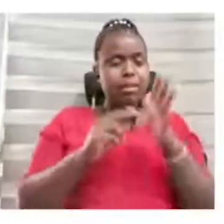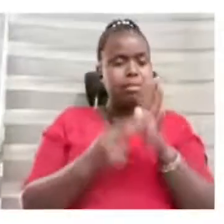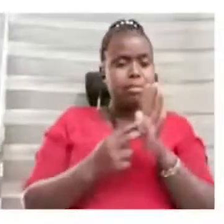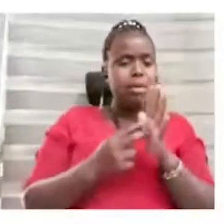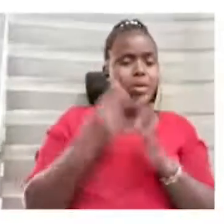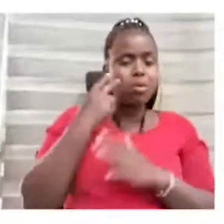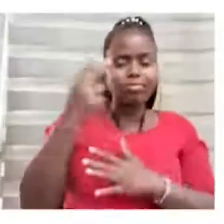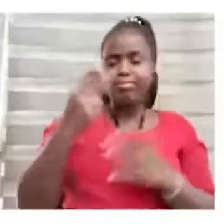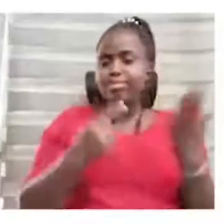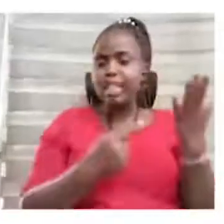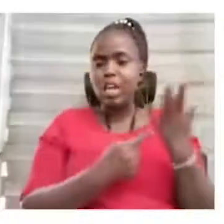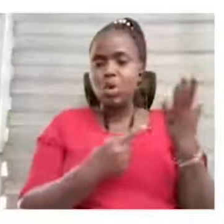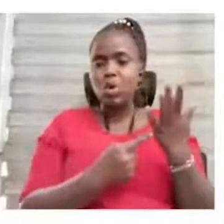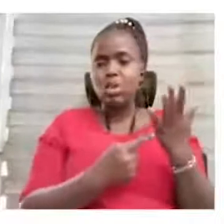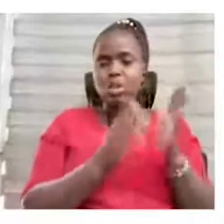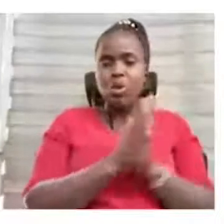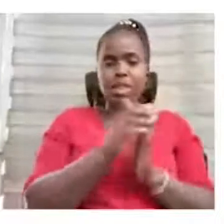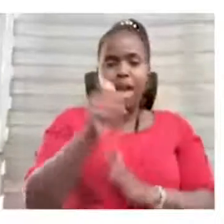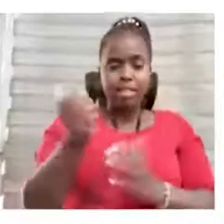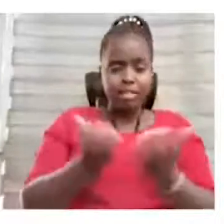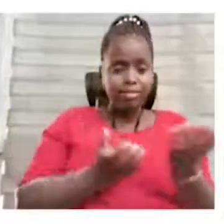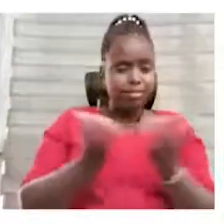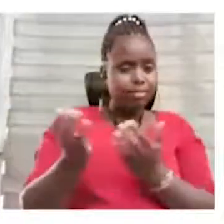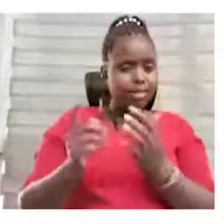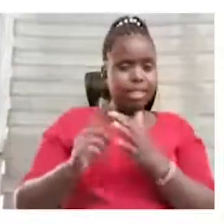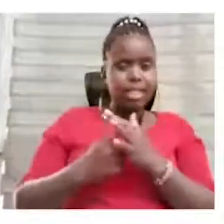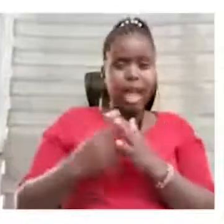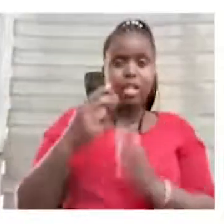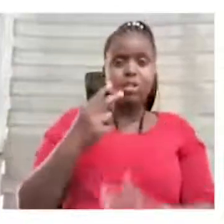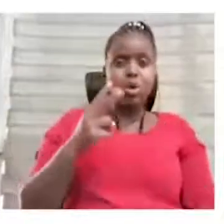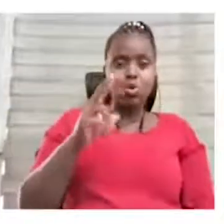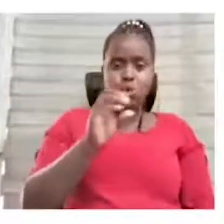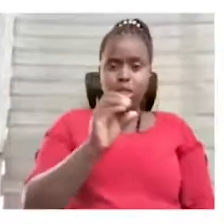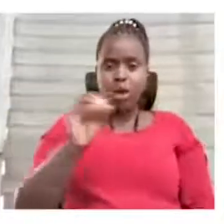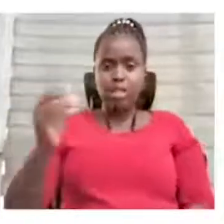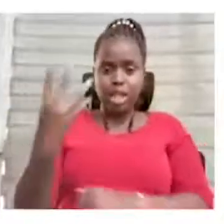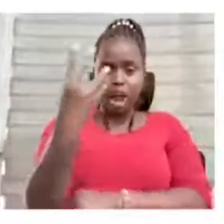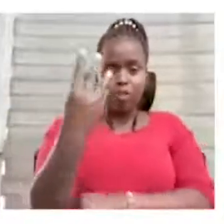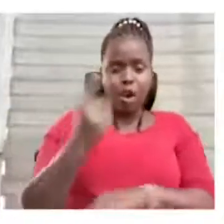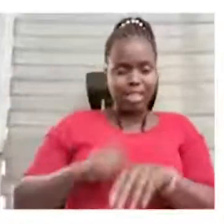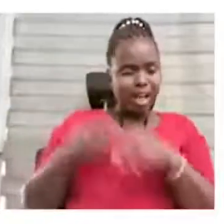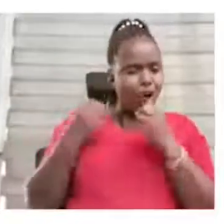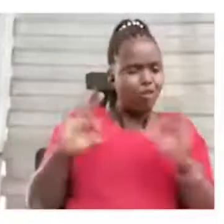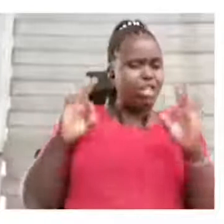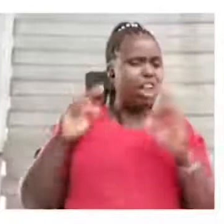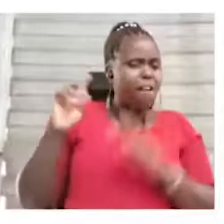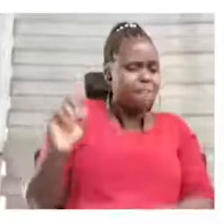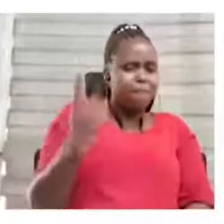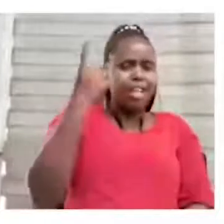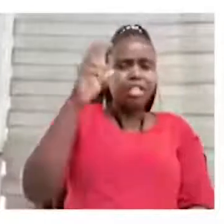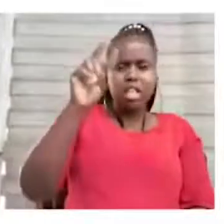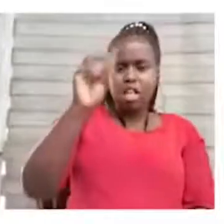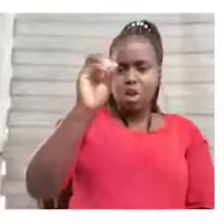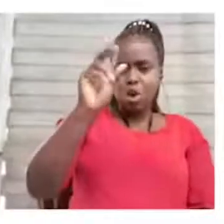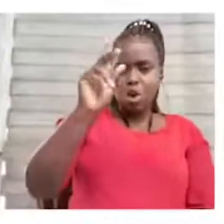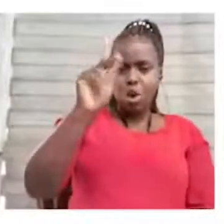and processes started in 2004 when we launched the very first ever Nokia speaking phones for visually